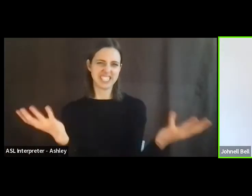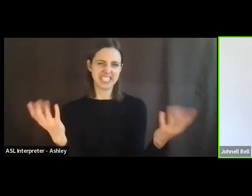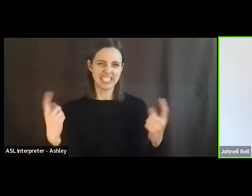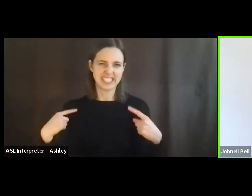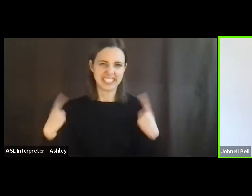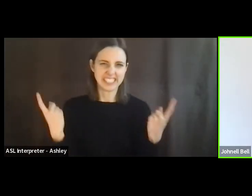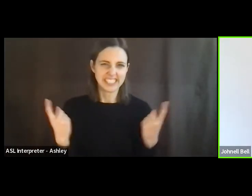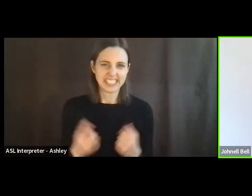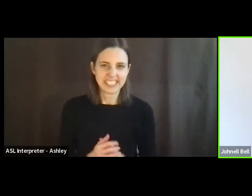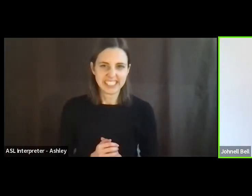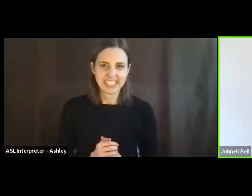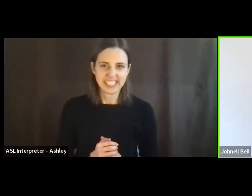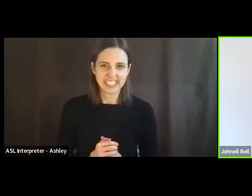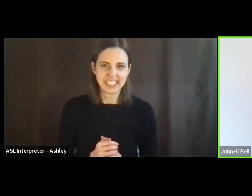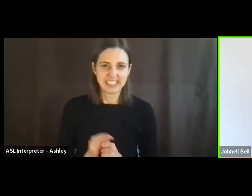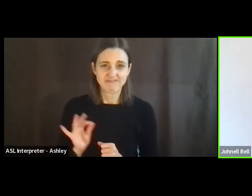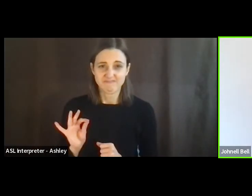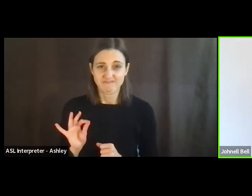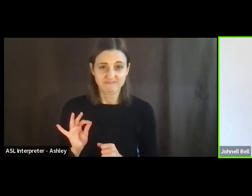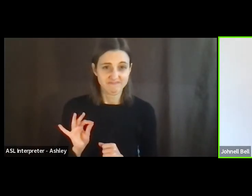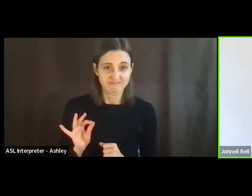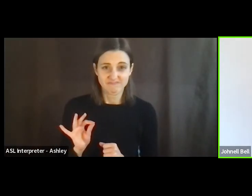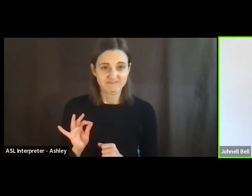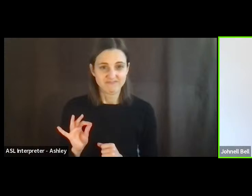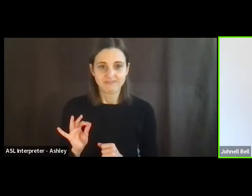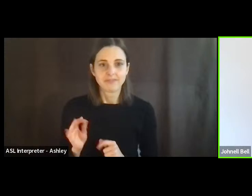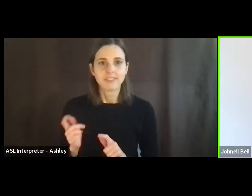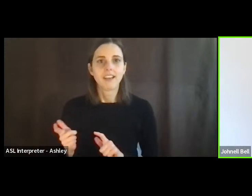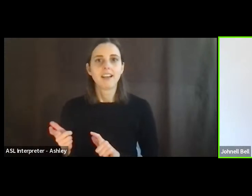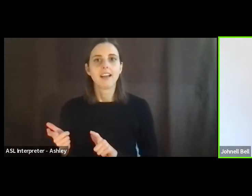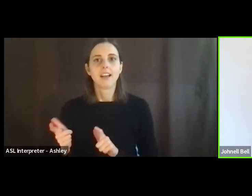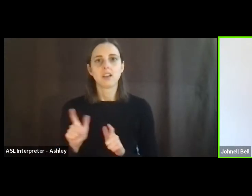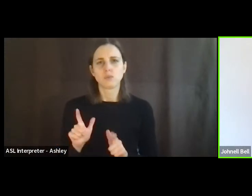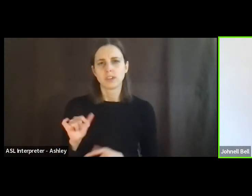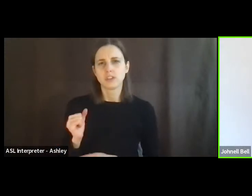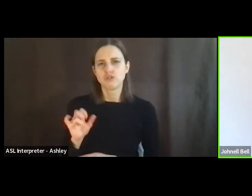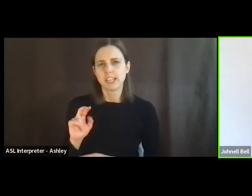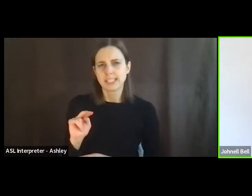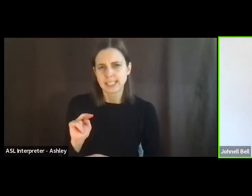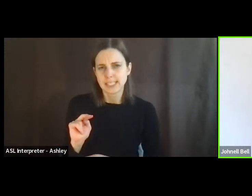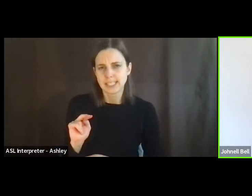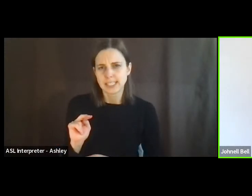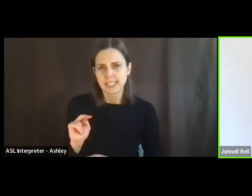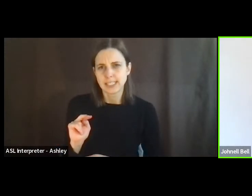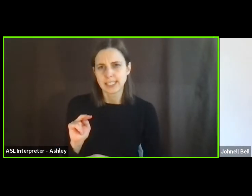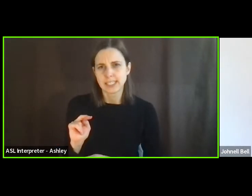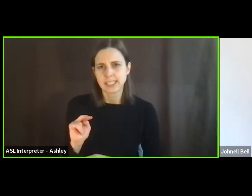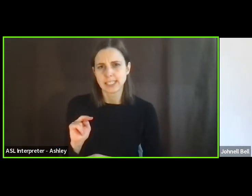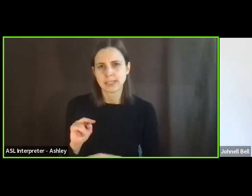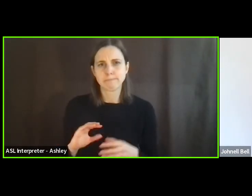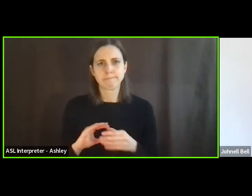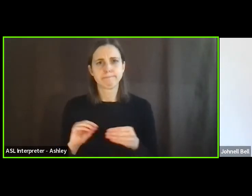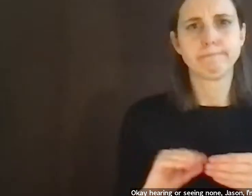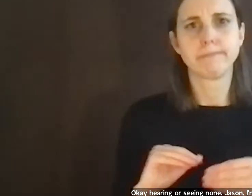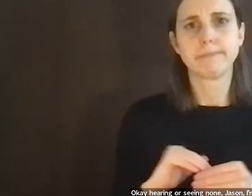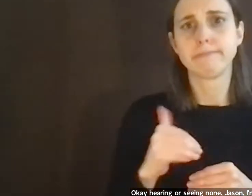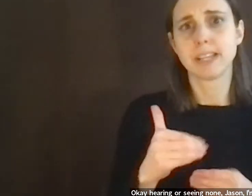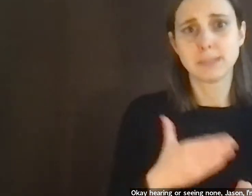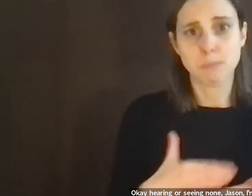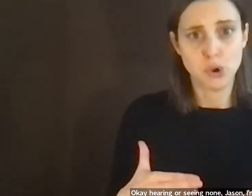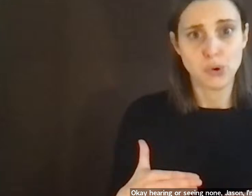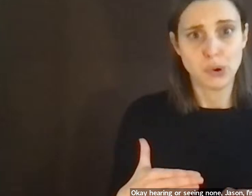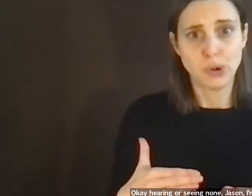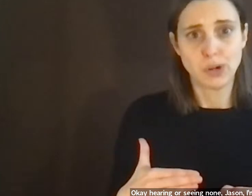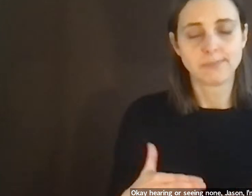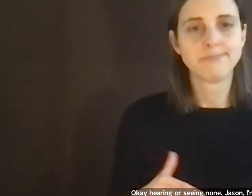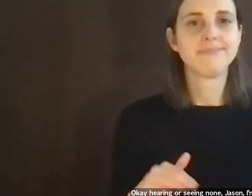Okay, hearing or seeing none. Jason, I'm going to turn it back over to you to, I think, frame our next piece here. Yeah,